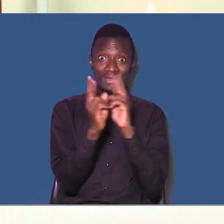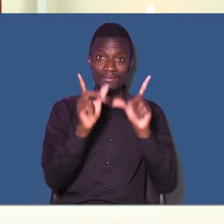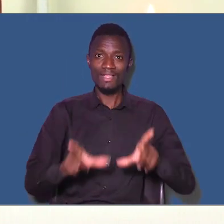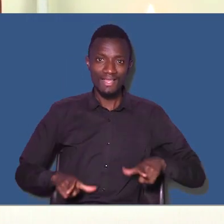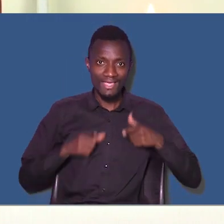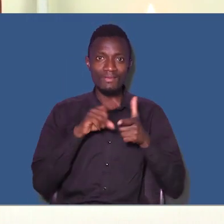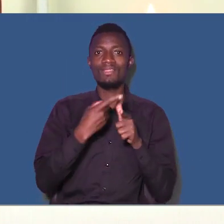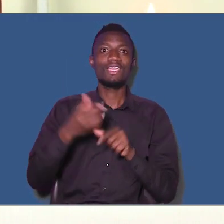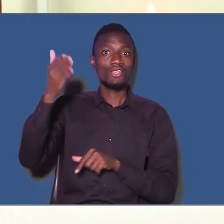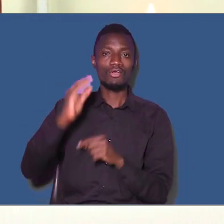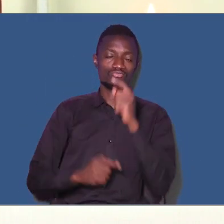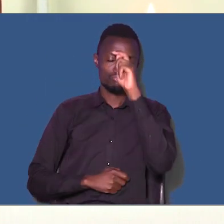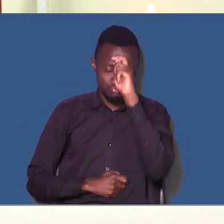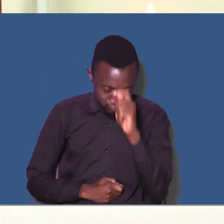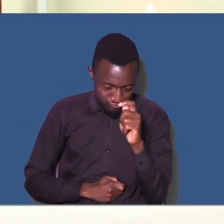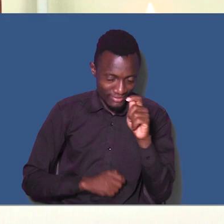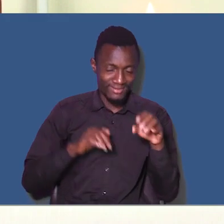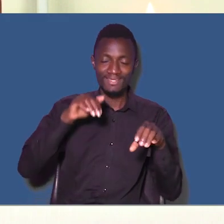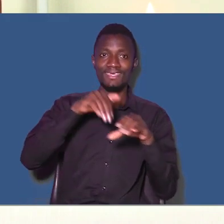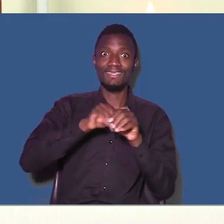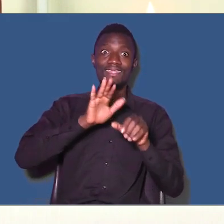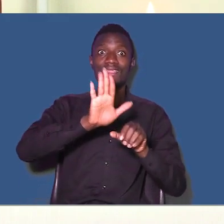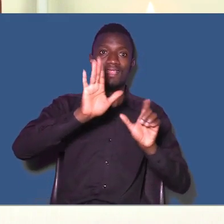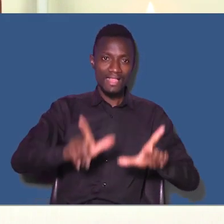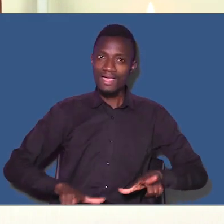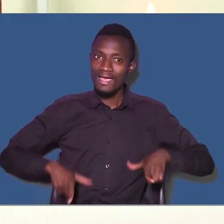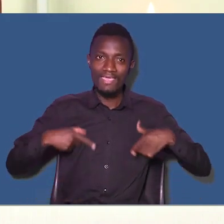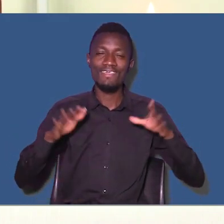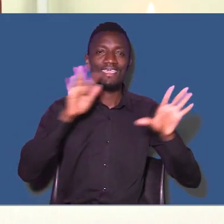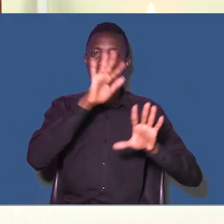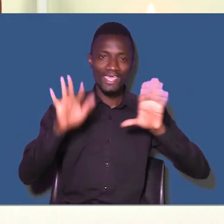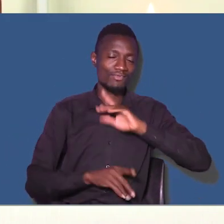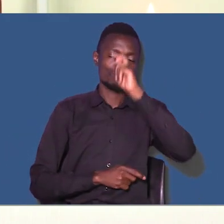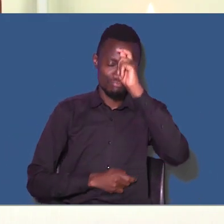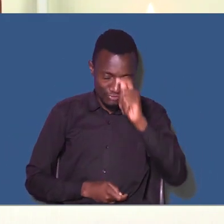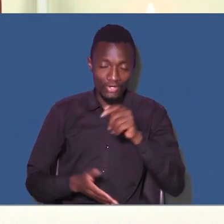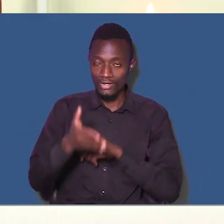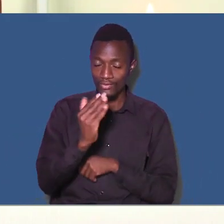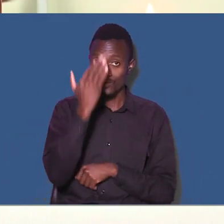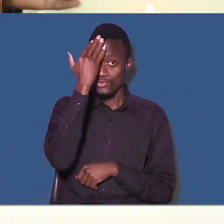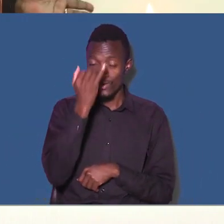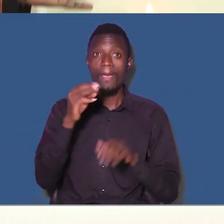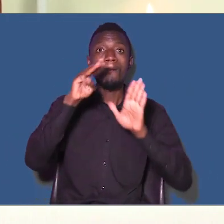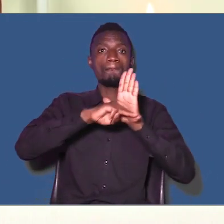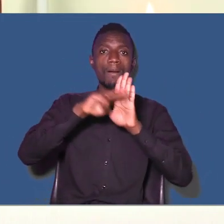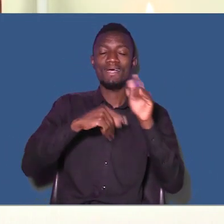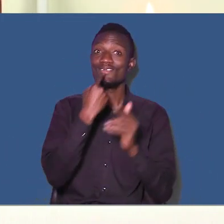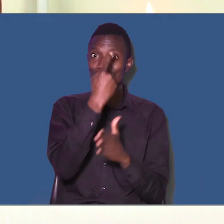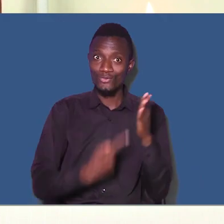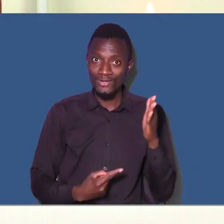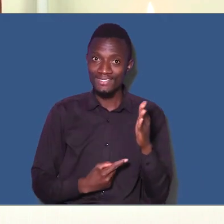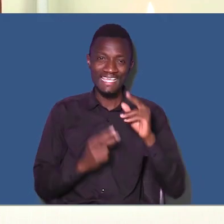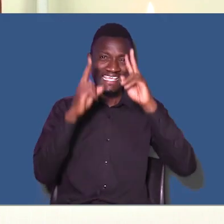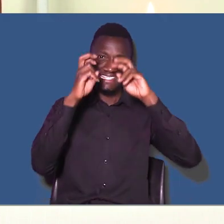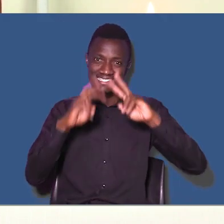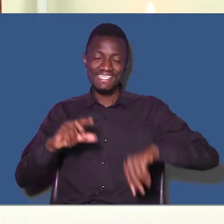desires on Him. The Bible in Matthew 6:33 tells us to seek first His kingdom and His righteousness, and all these other